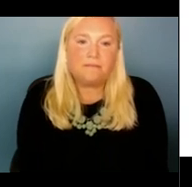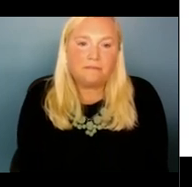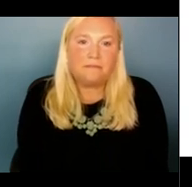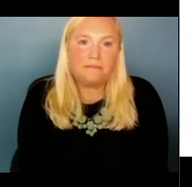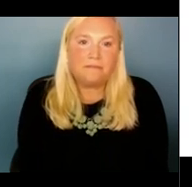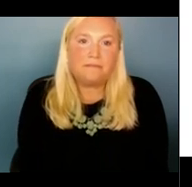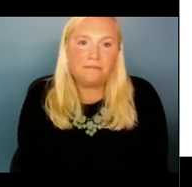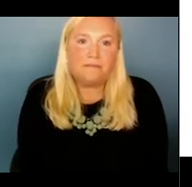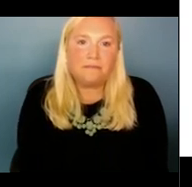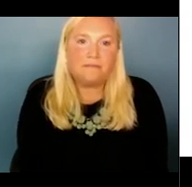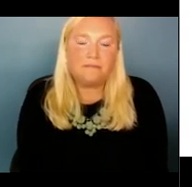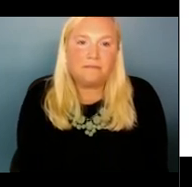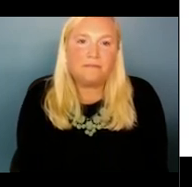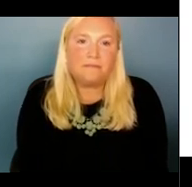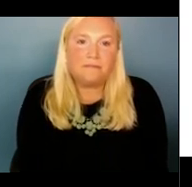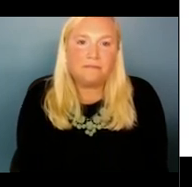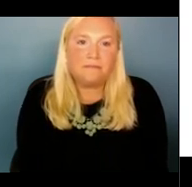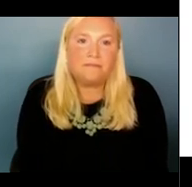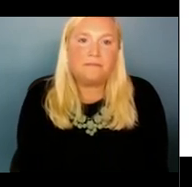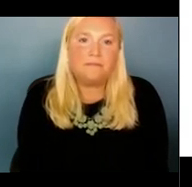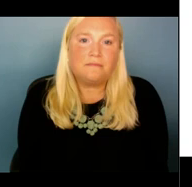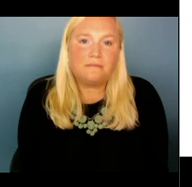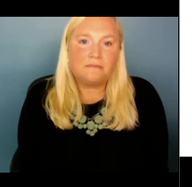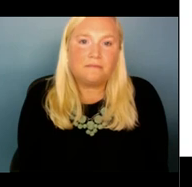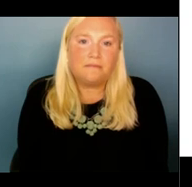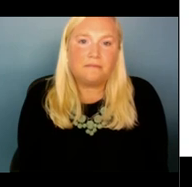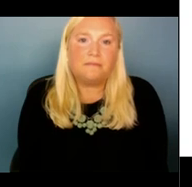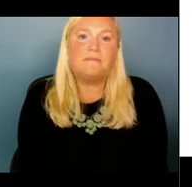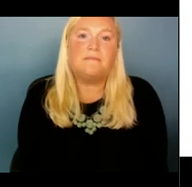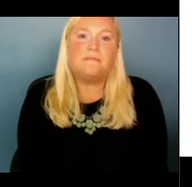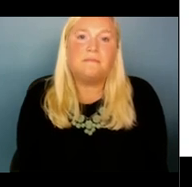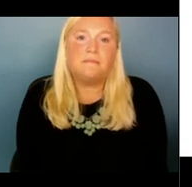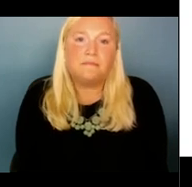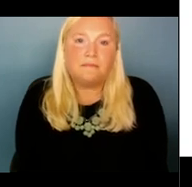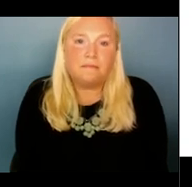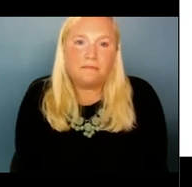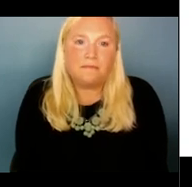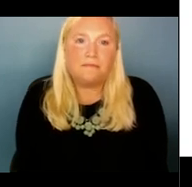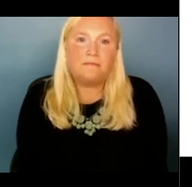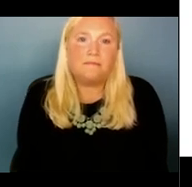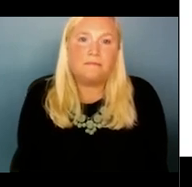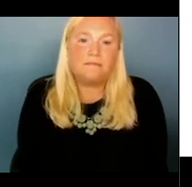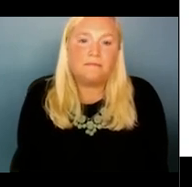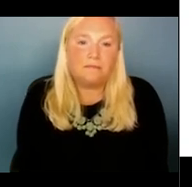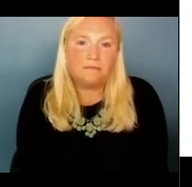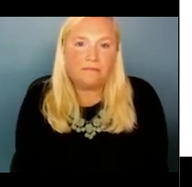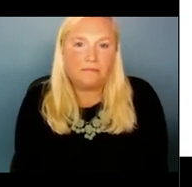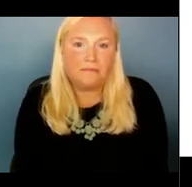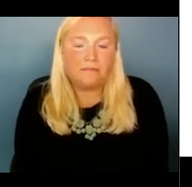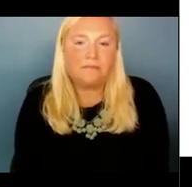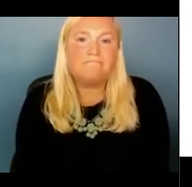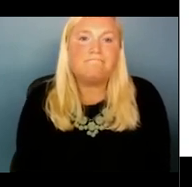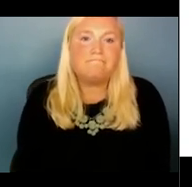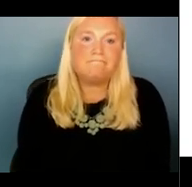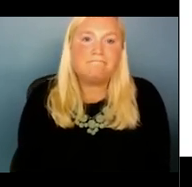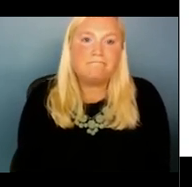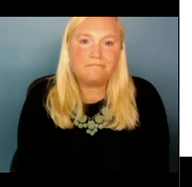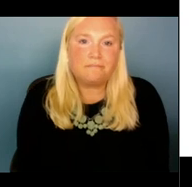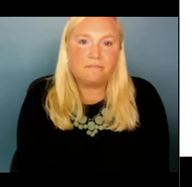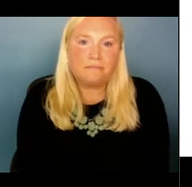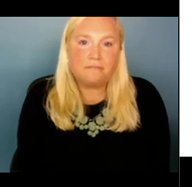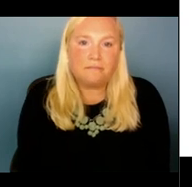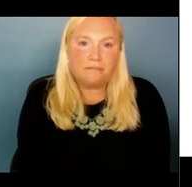much that they just can't acknowledge being there. And in that case, they really do need our help, but they may